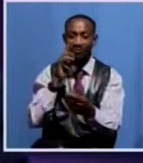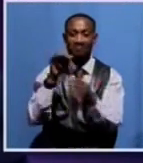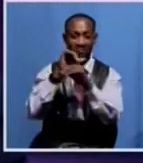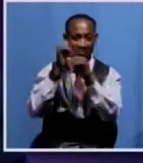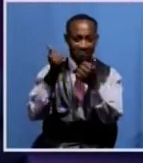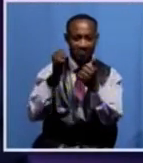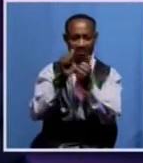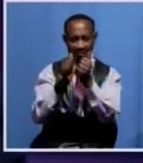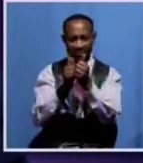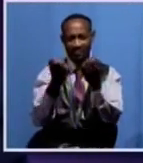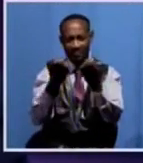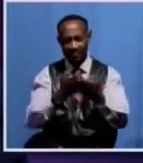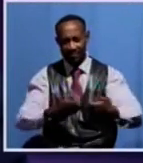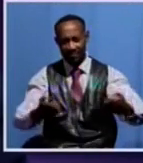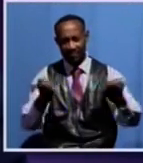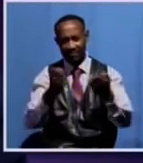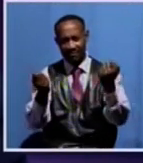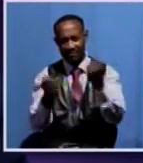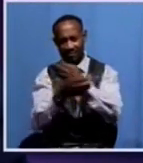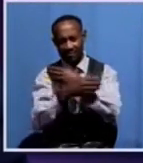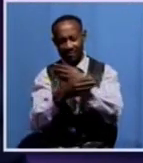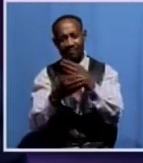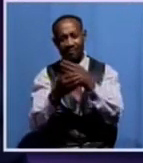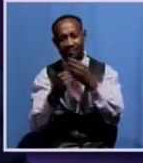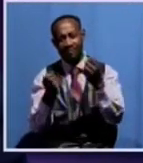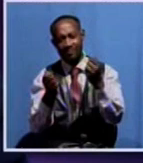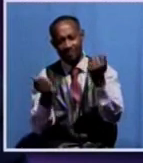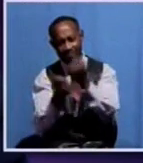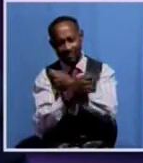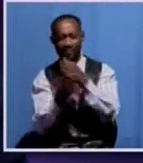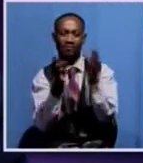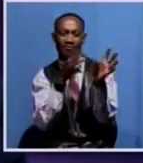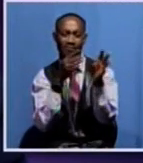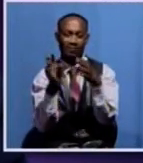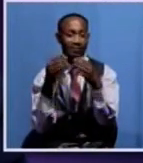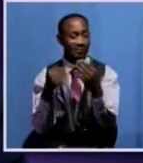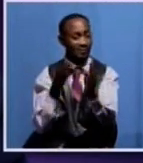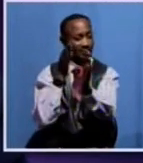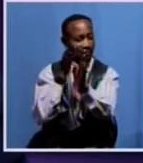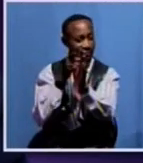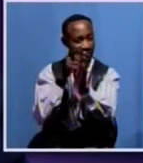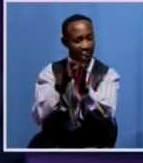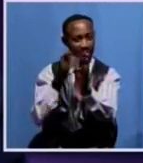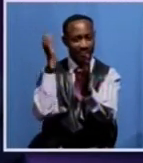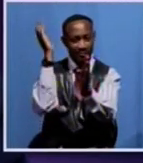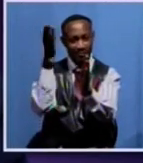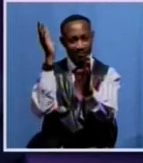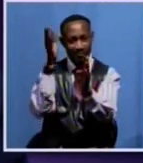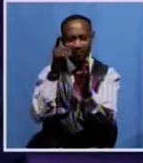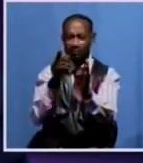climate change. The president did articulate that in his speech as well. But looking at your budget, it speaks to the contrary. You're failing to walk the